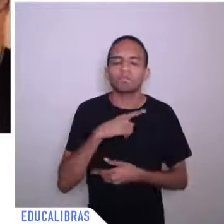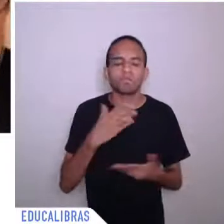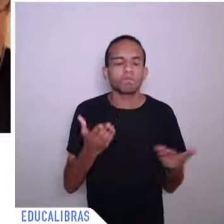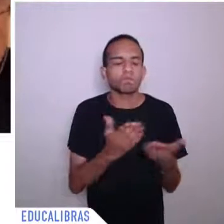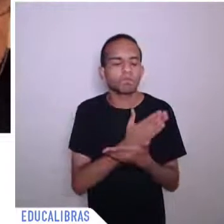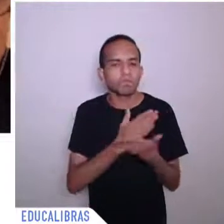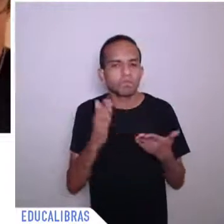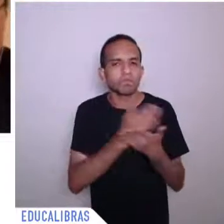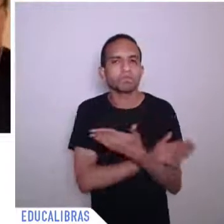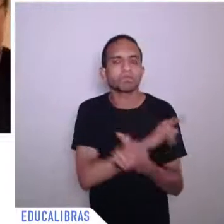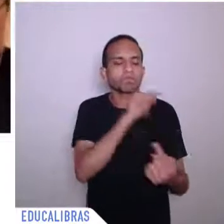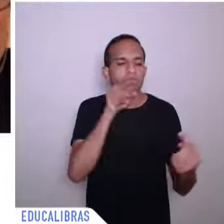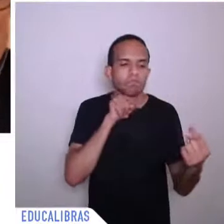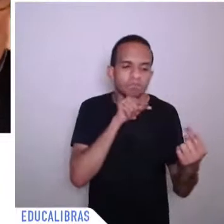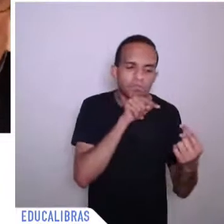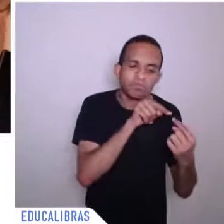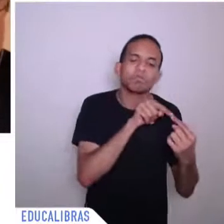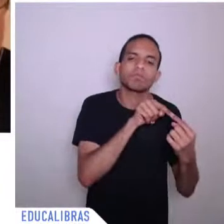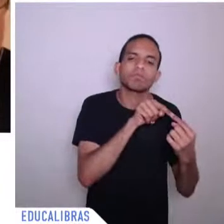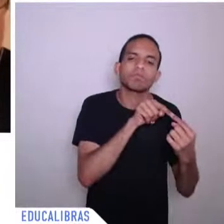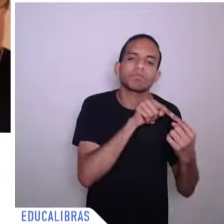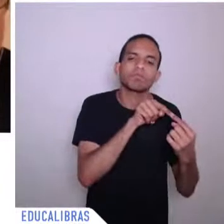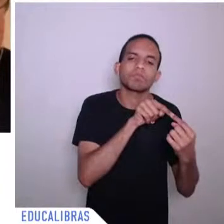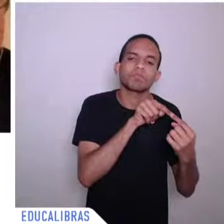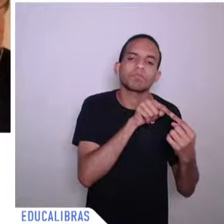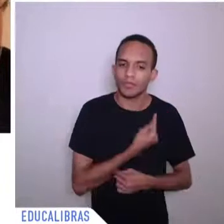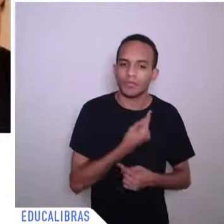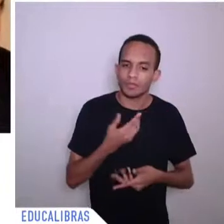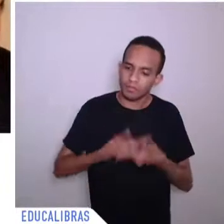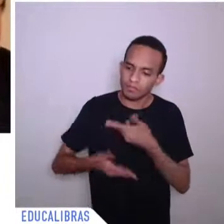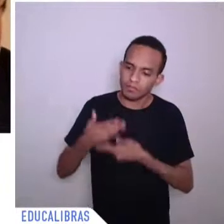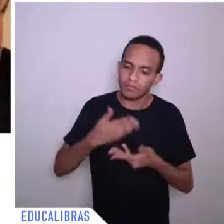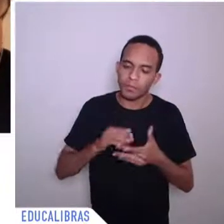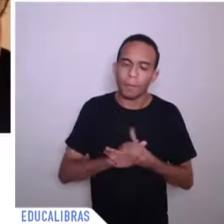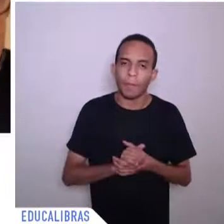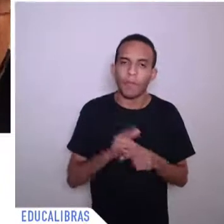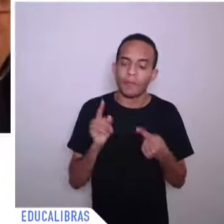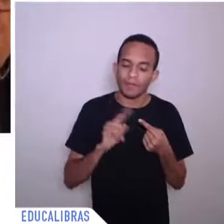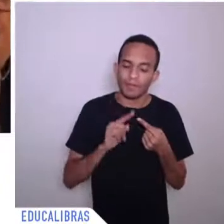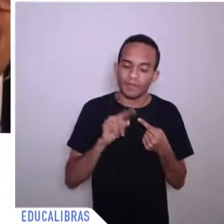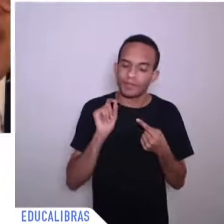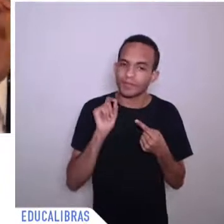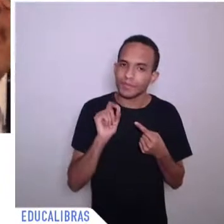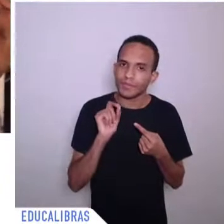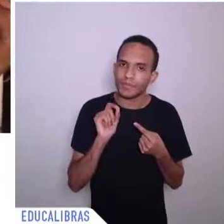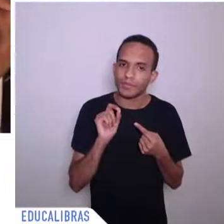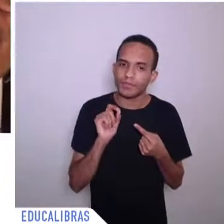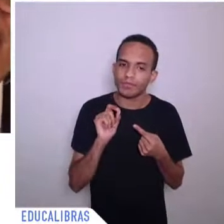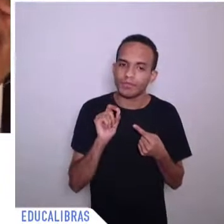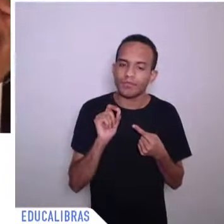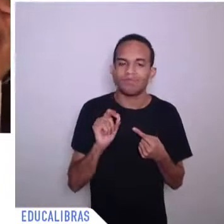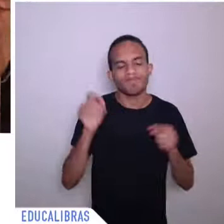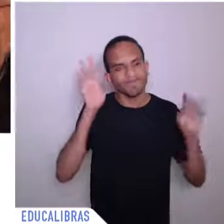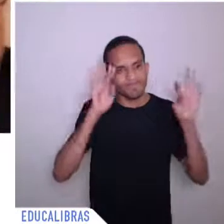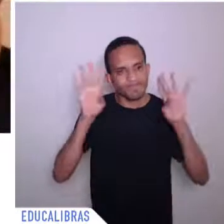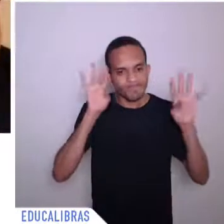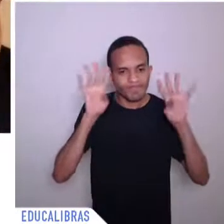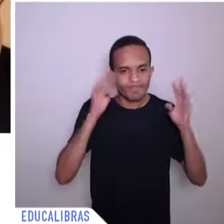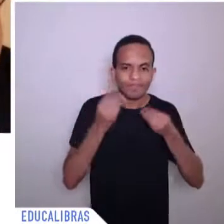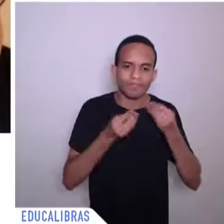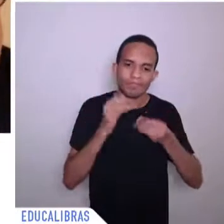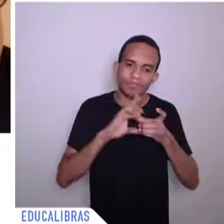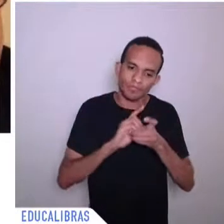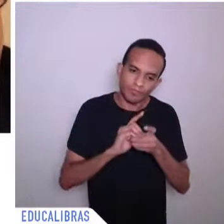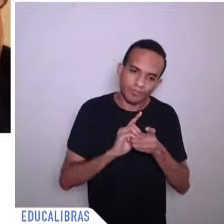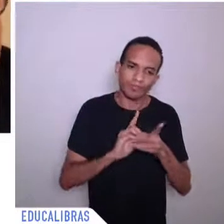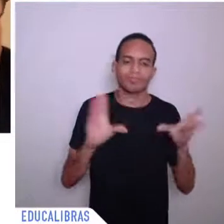am leaving this panel with some homework to do. The first one is I